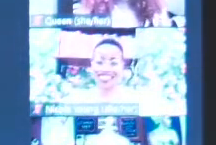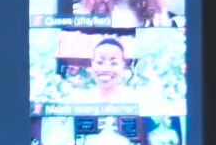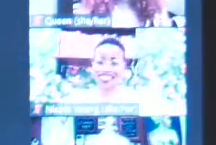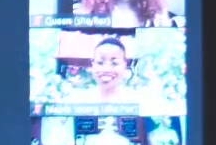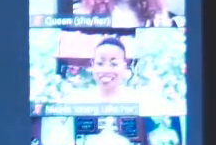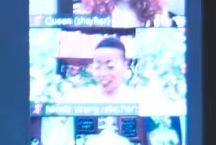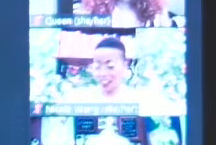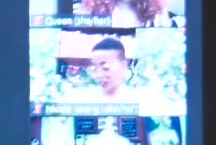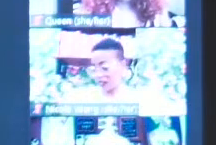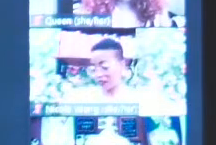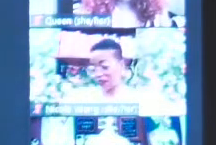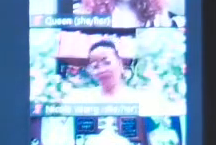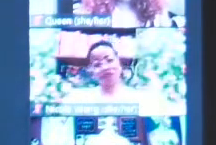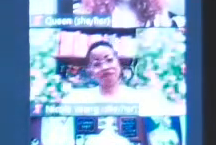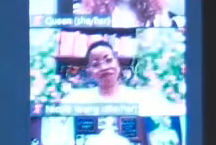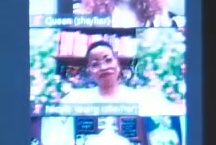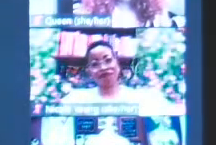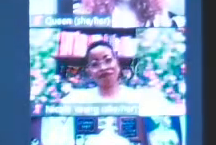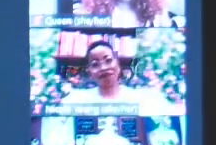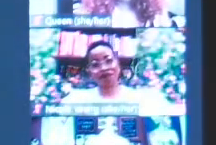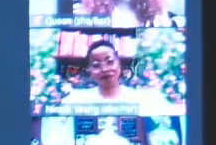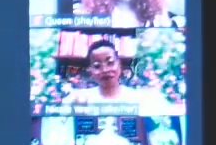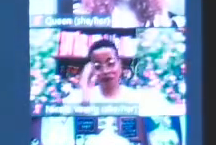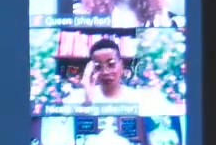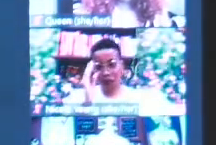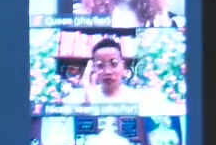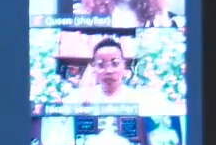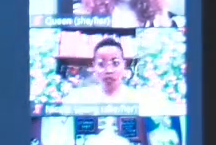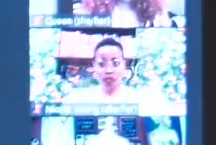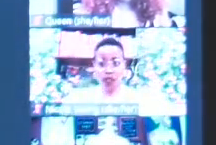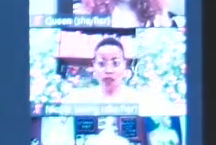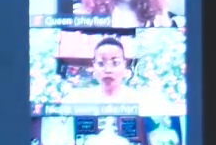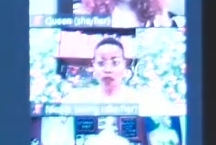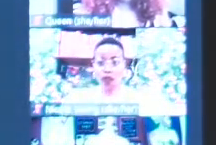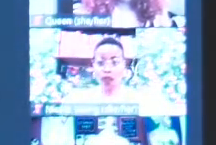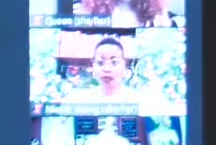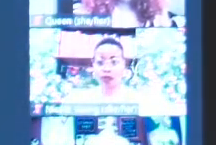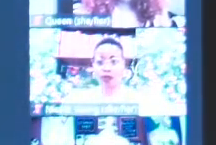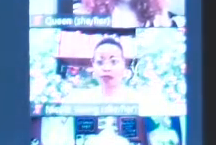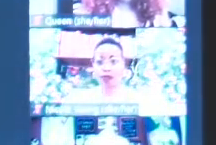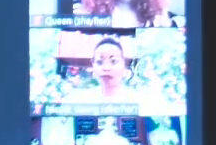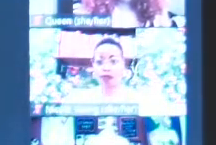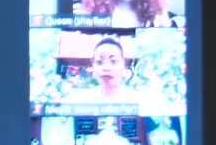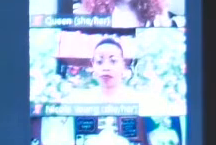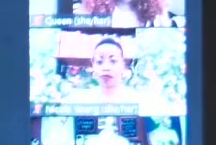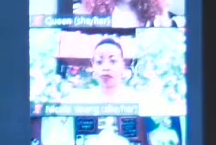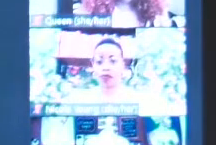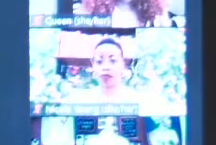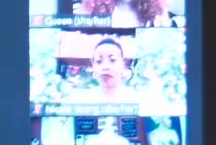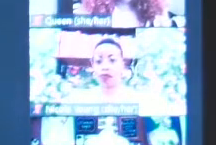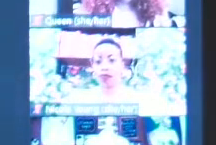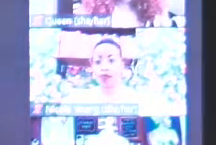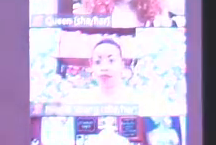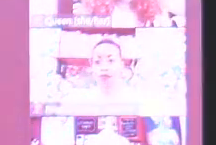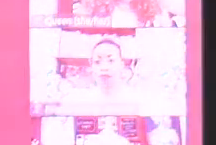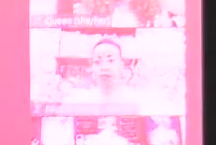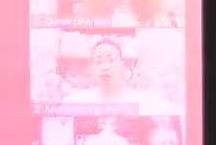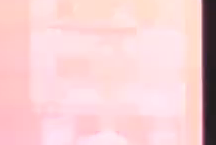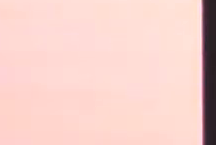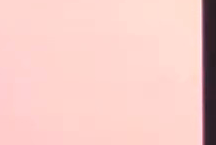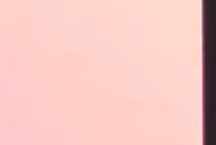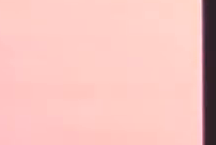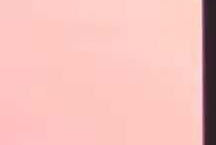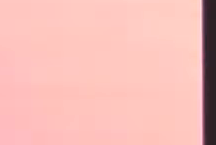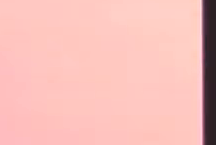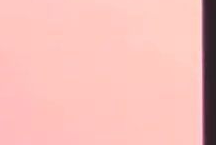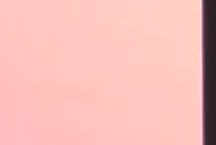So thank y'all so much. I want to take this time to just close us out. I want to say thank you to one of our sponsors,